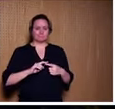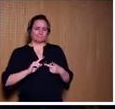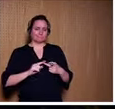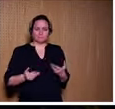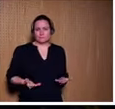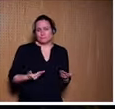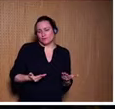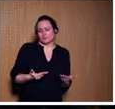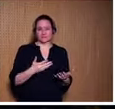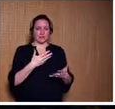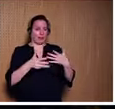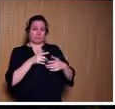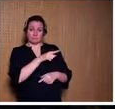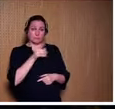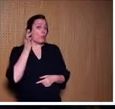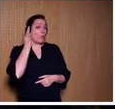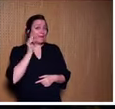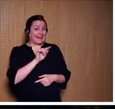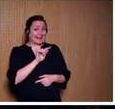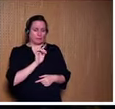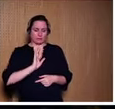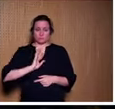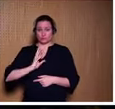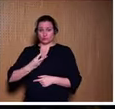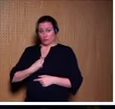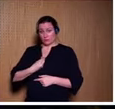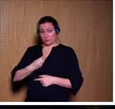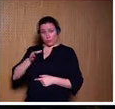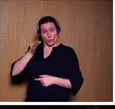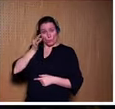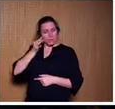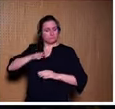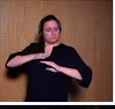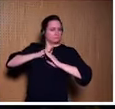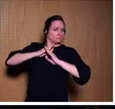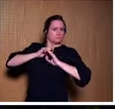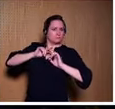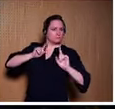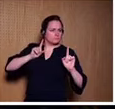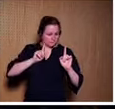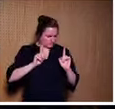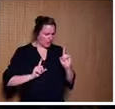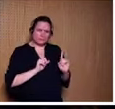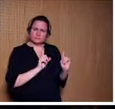So why is that an argument that connects to many people? It's an argument that connects to deeply rooted prejudice that is prevalent